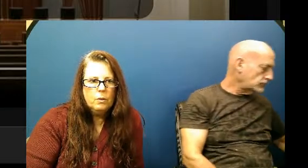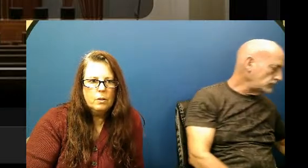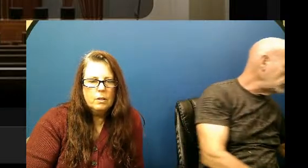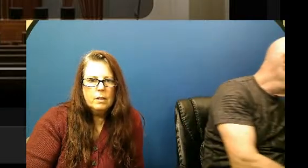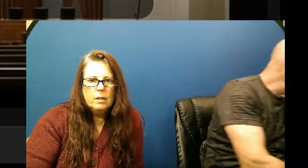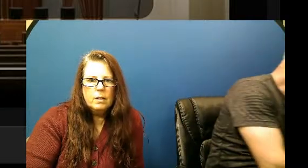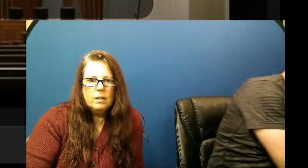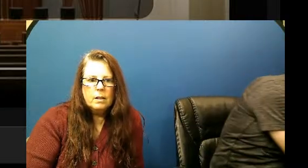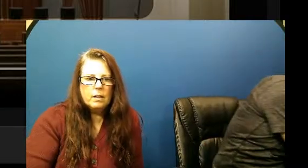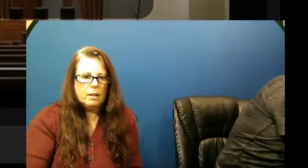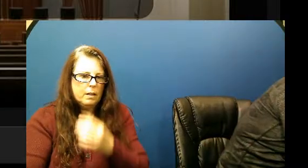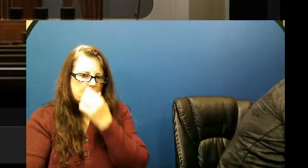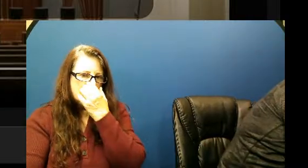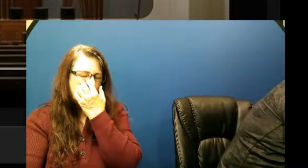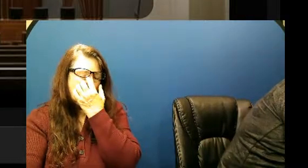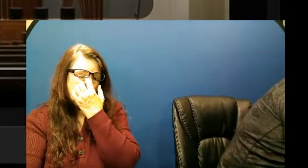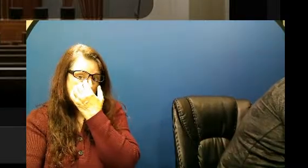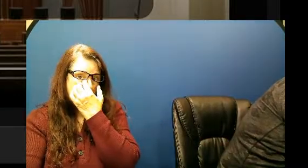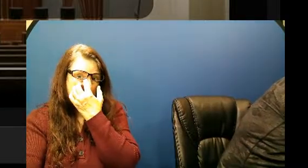So,